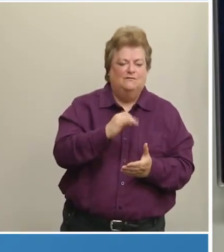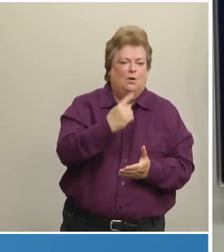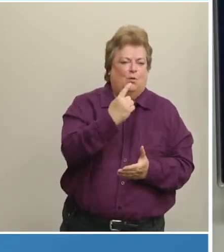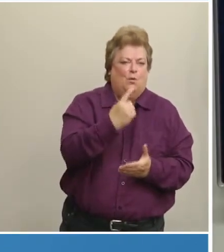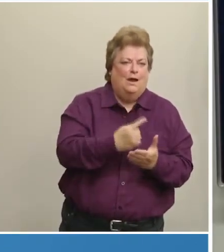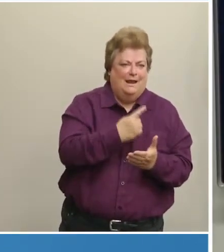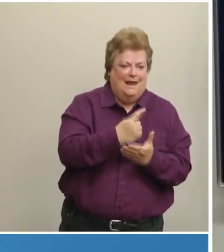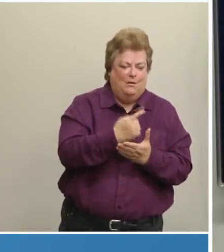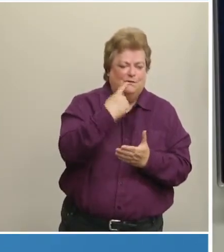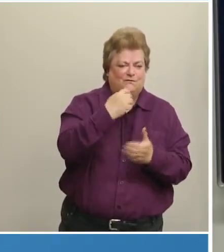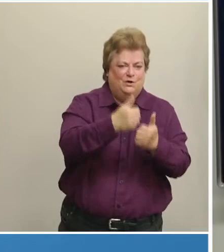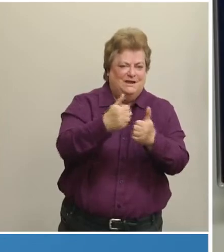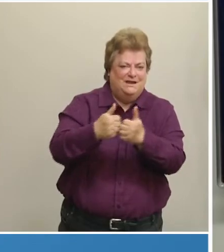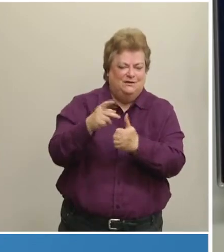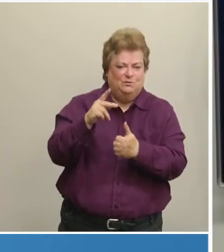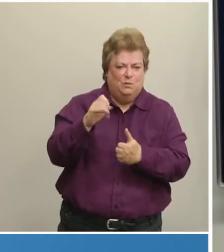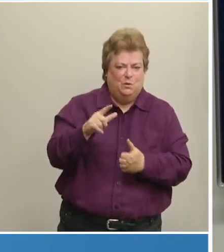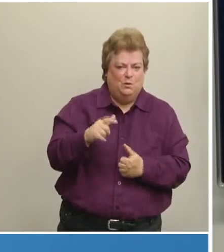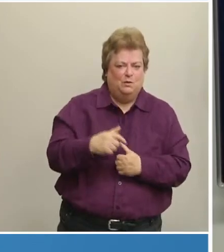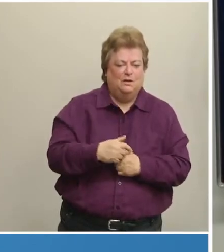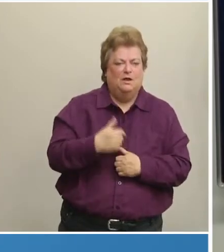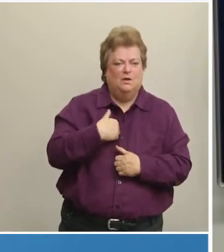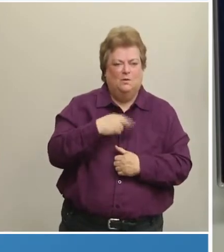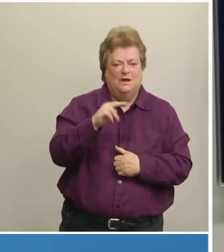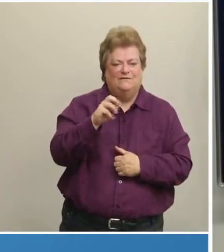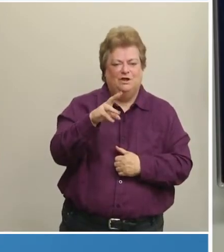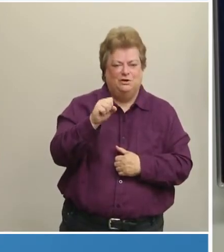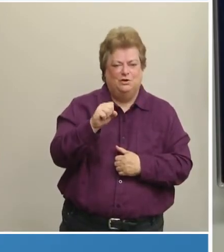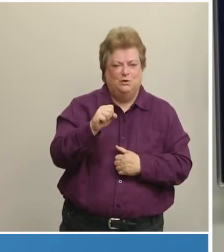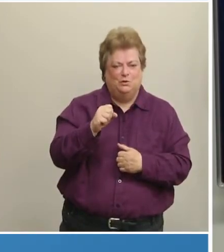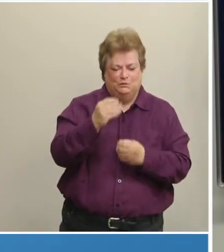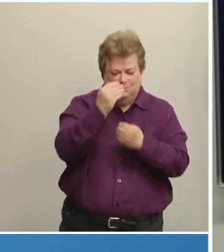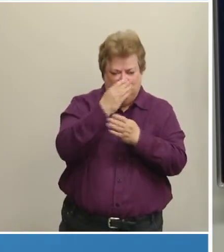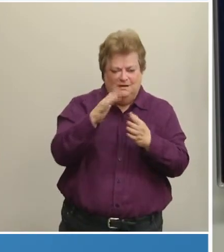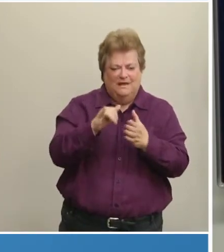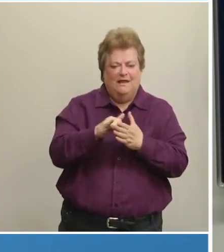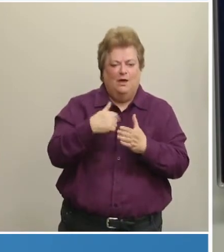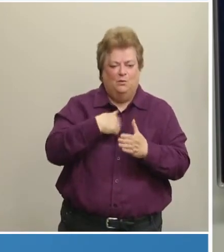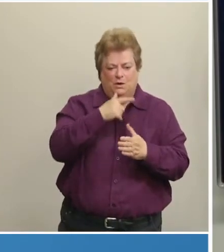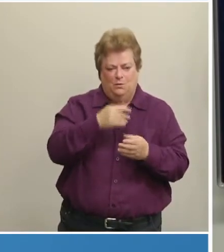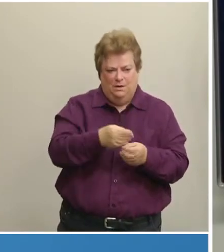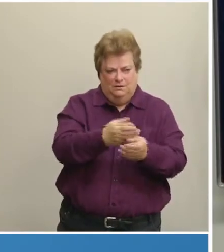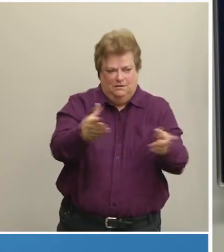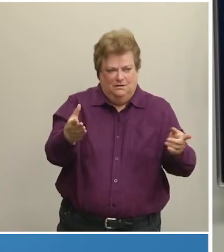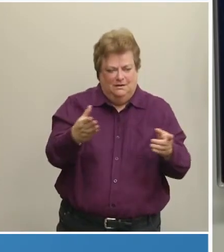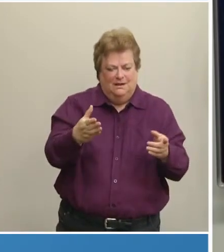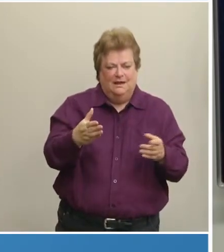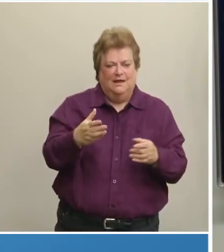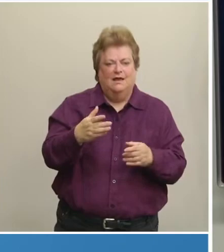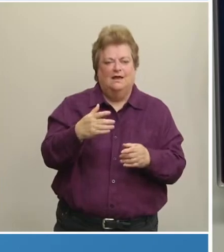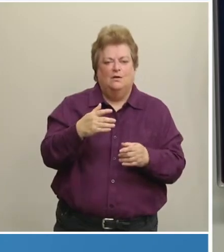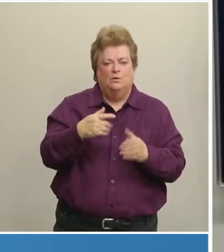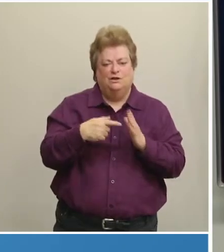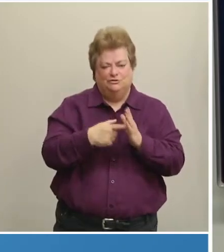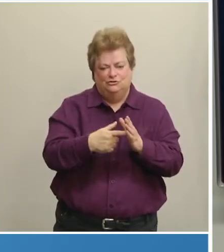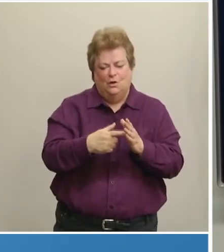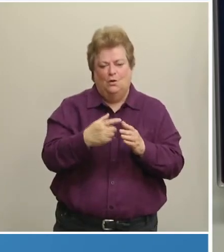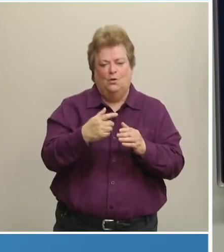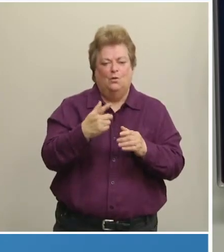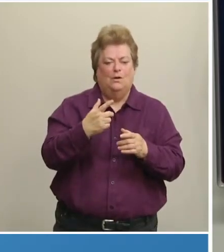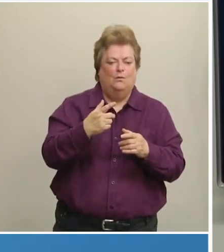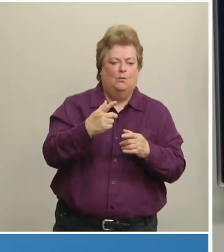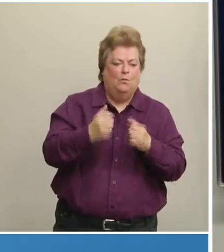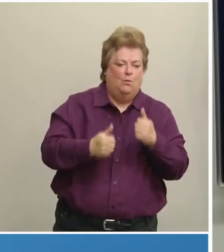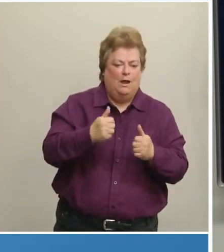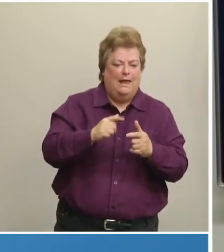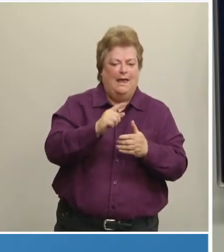think, at each one of the pools. We've got a news release that's going to be distributed right after the news conference that will have the hours of operation for all 9 of the